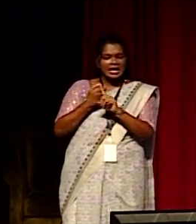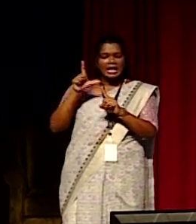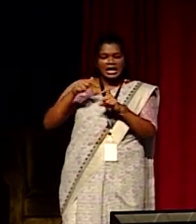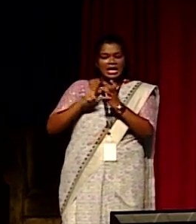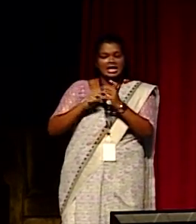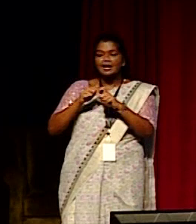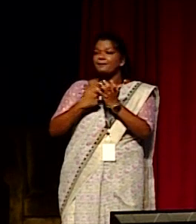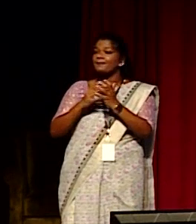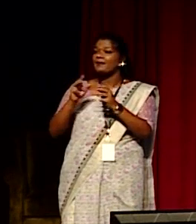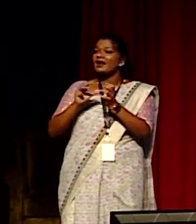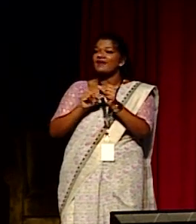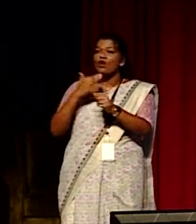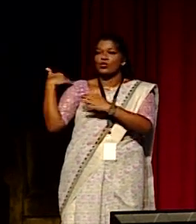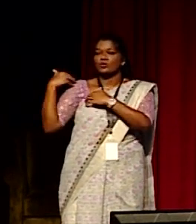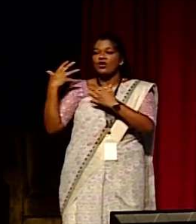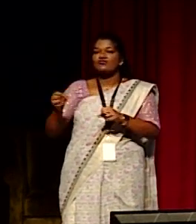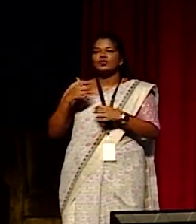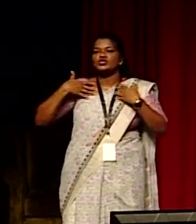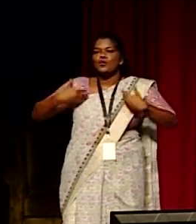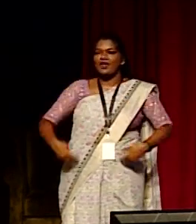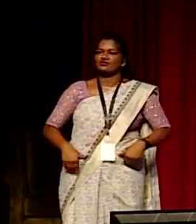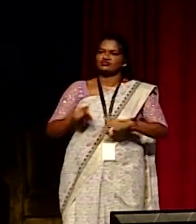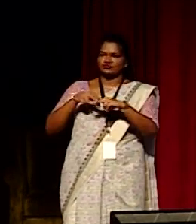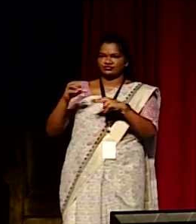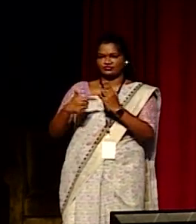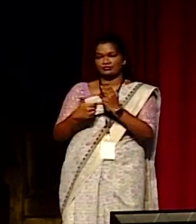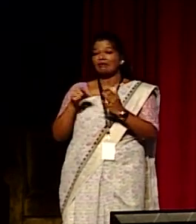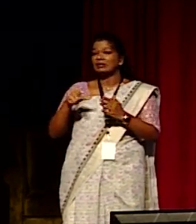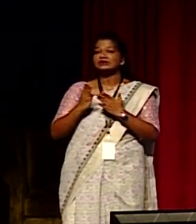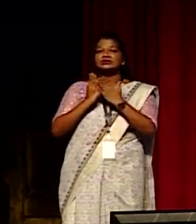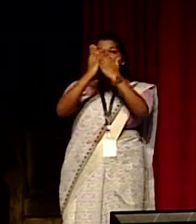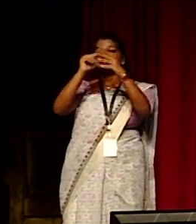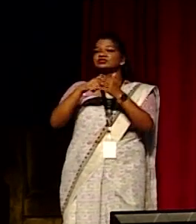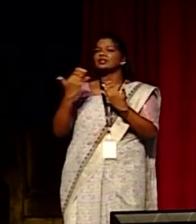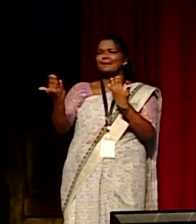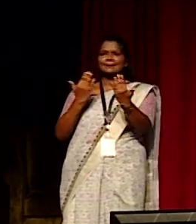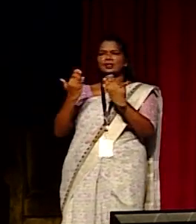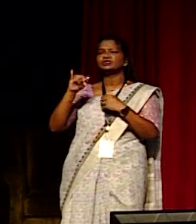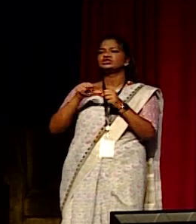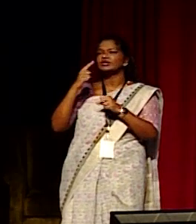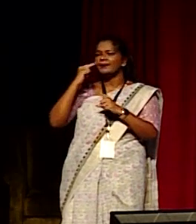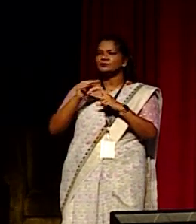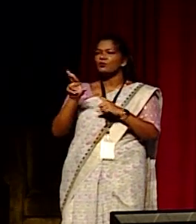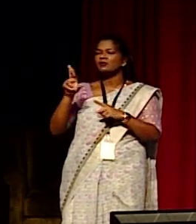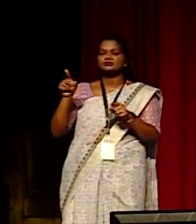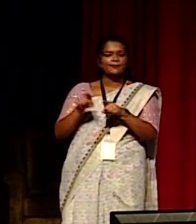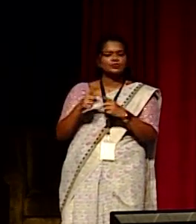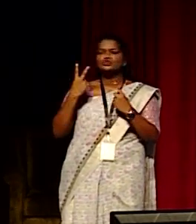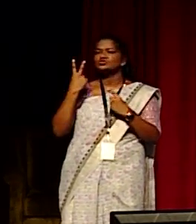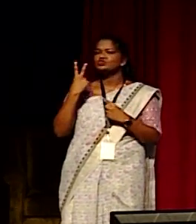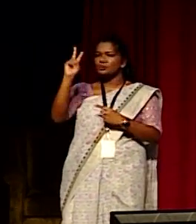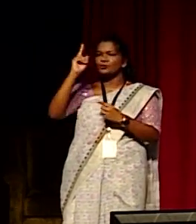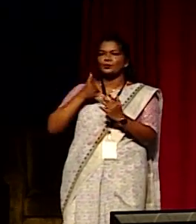an authority on the human foot. The study compared the Jaipur foot to the two most